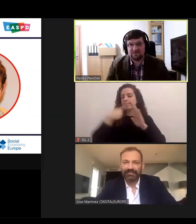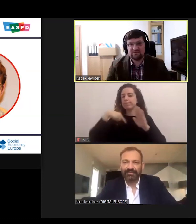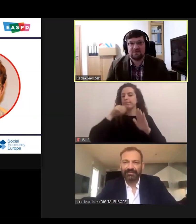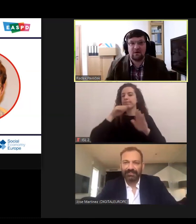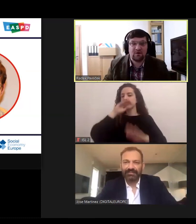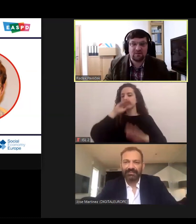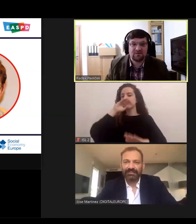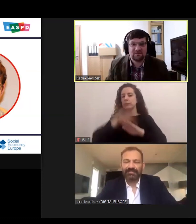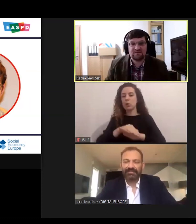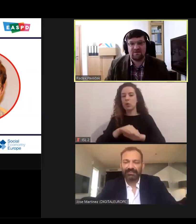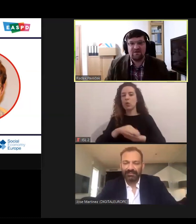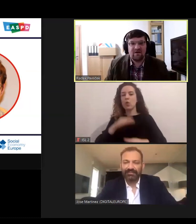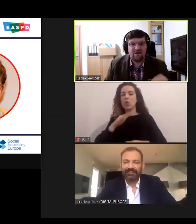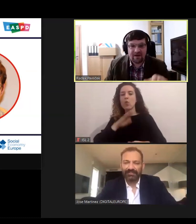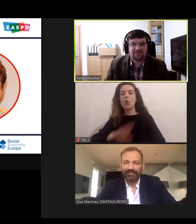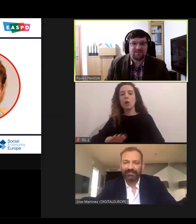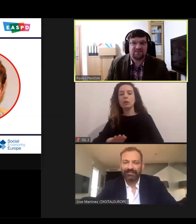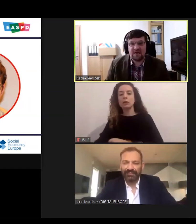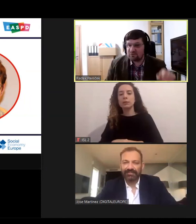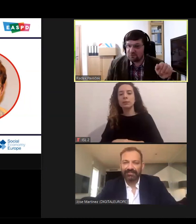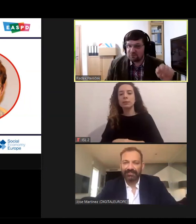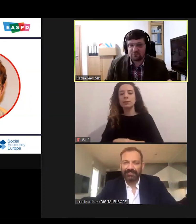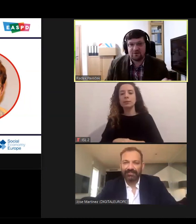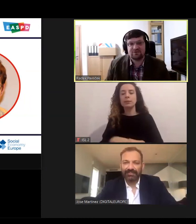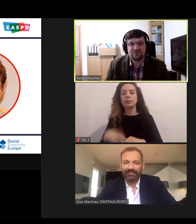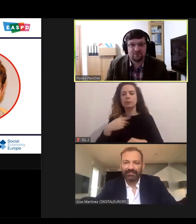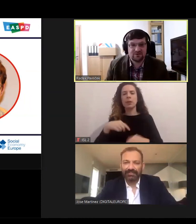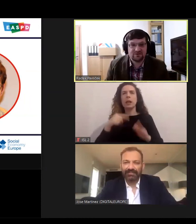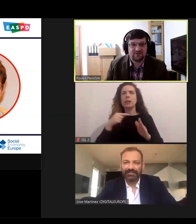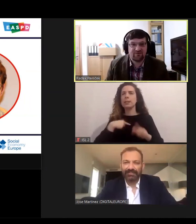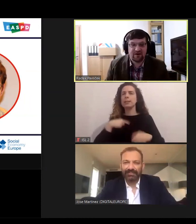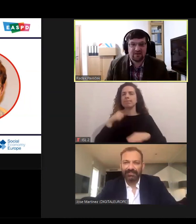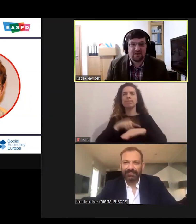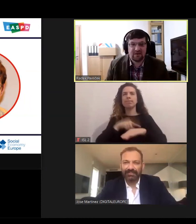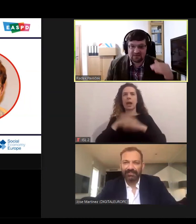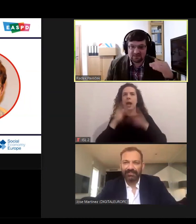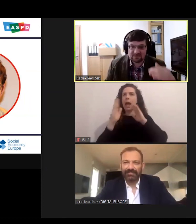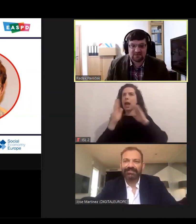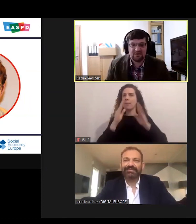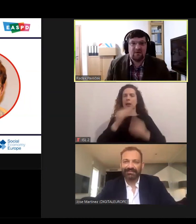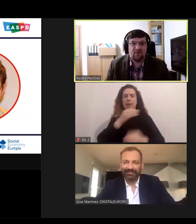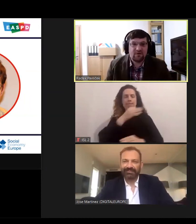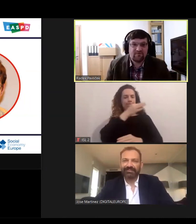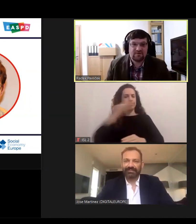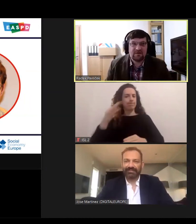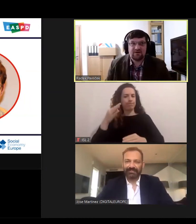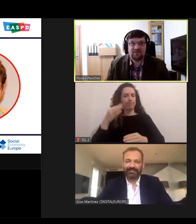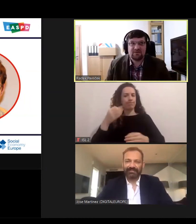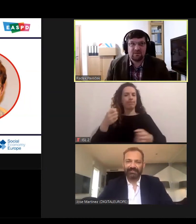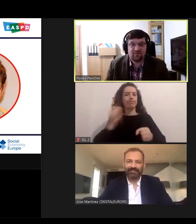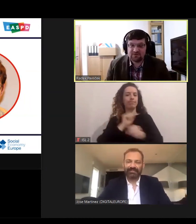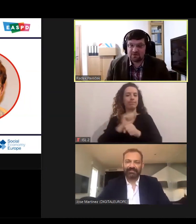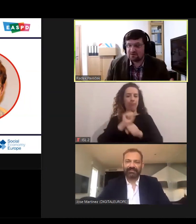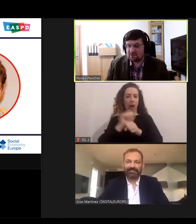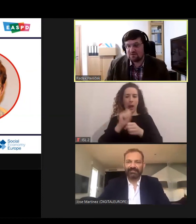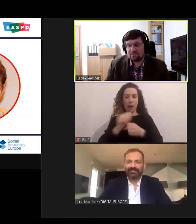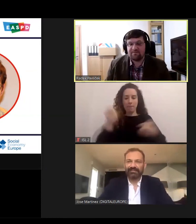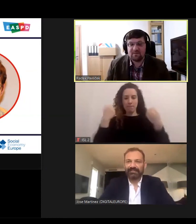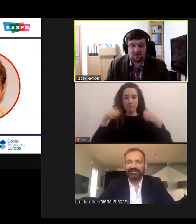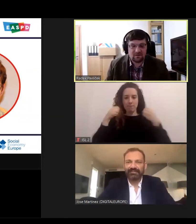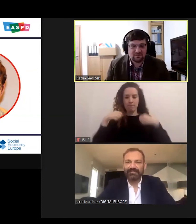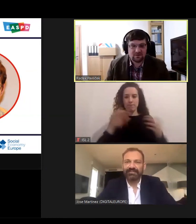join remotely, and they can be with us. So this is one thing which I would say